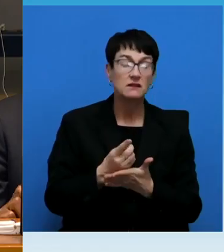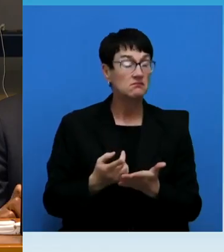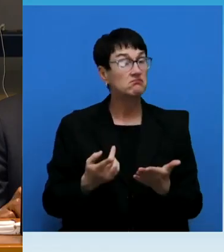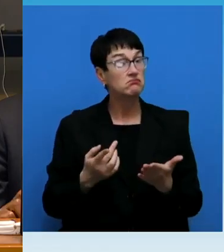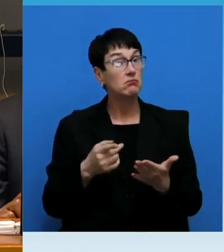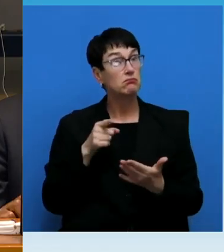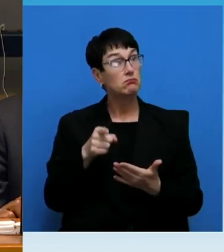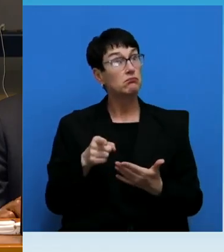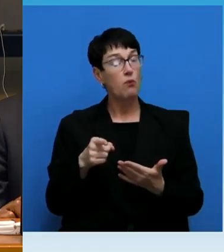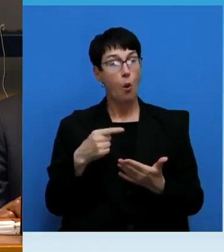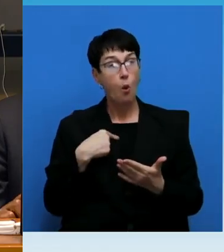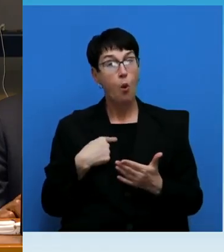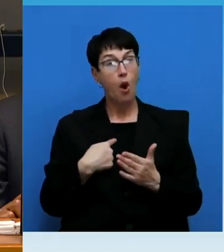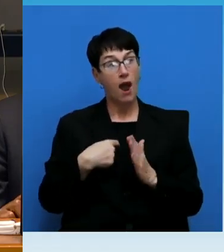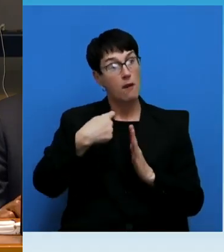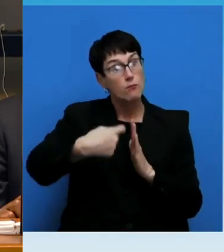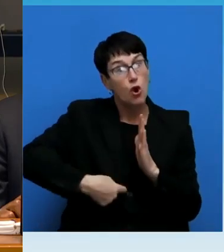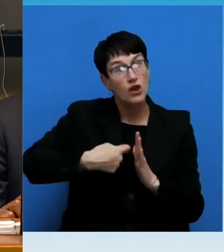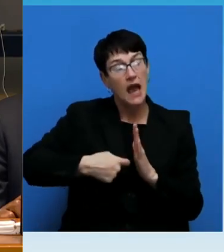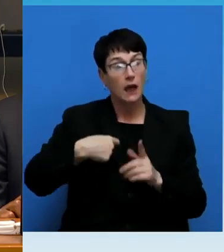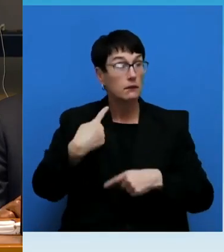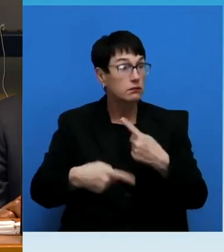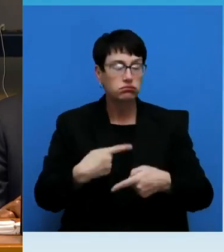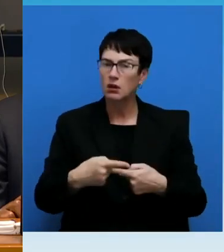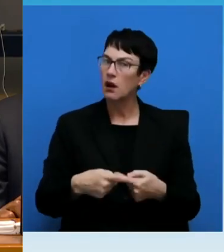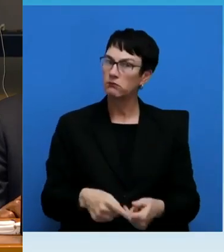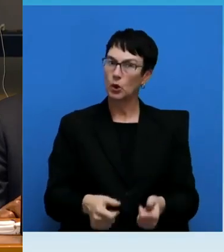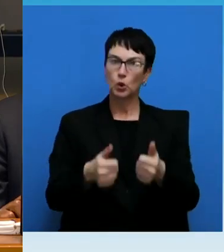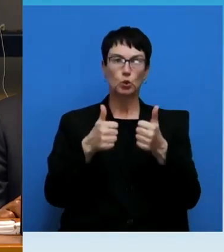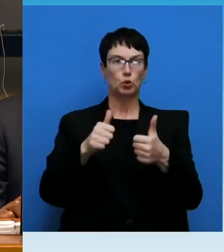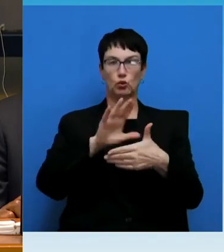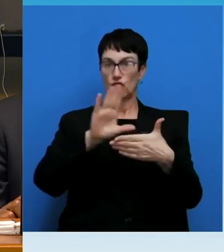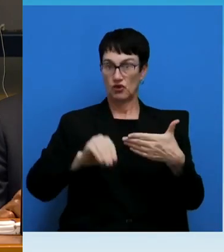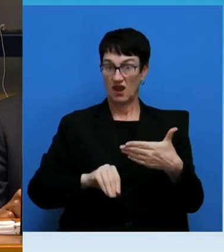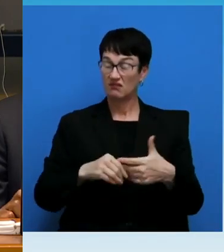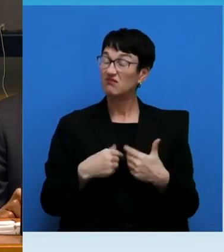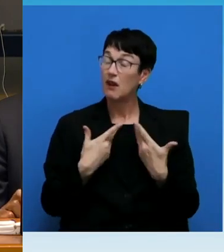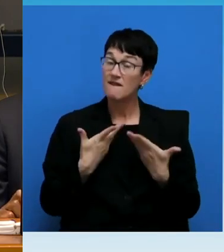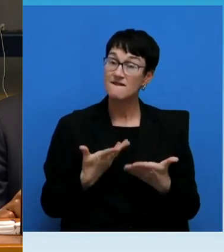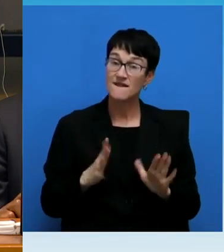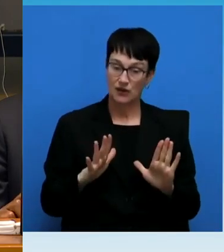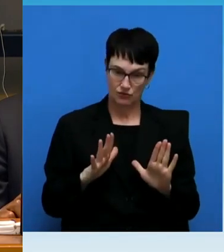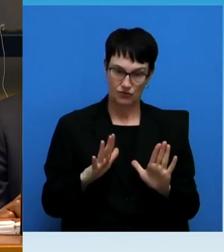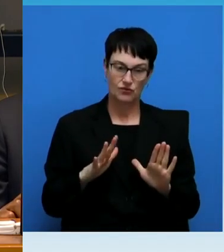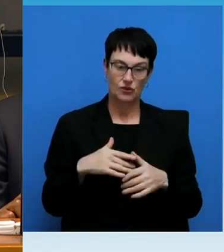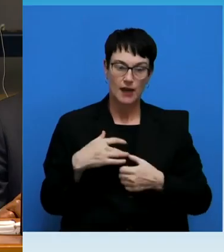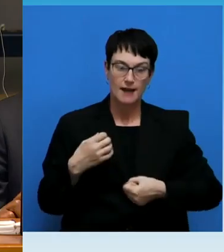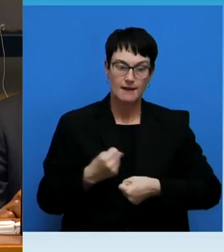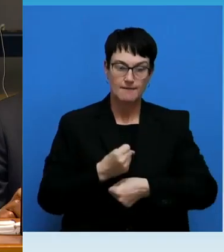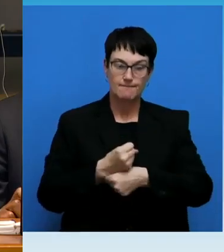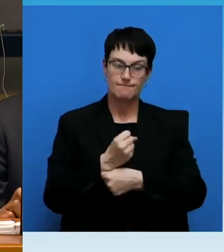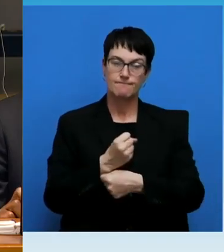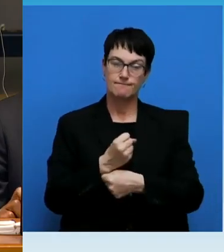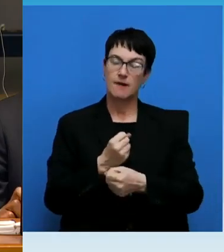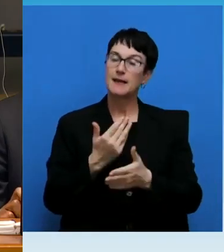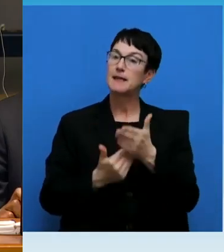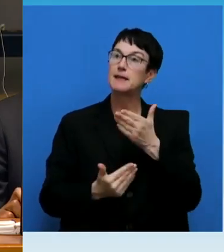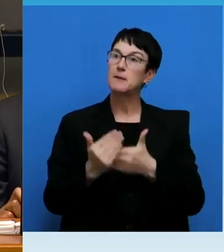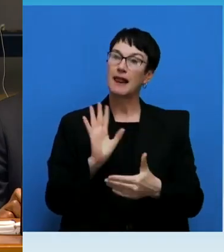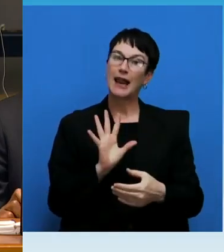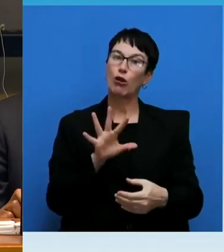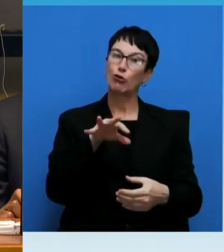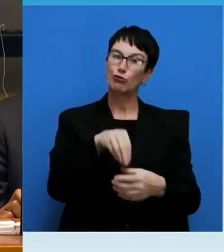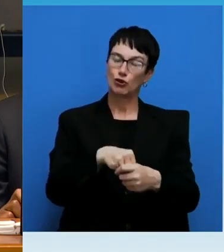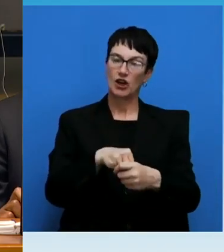have provided disability-inclusive sexual reproductive health and right and protection service in more than 80 countries.